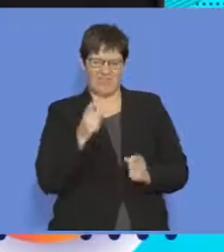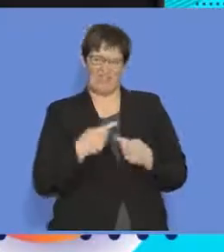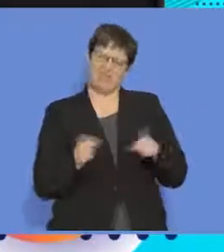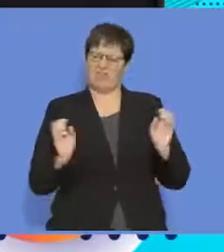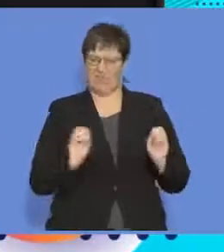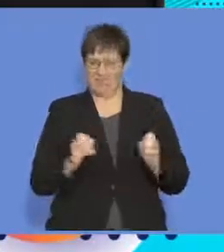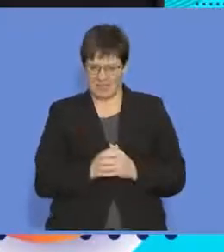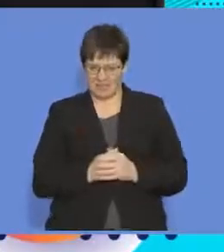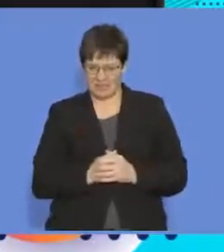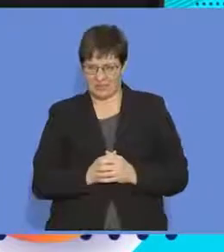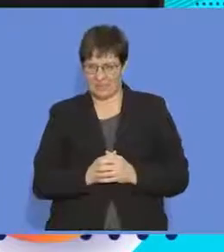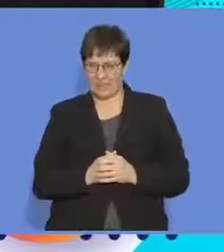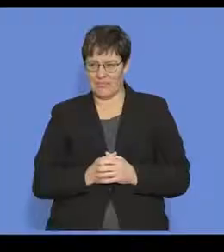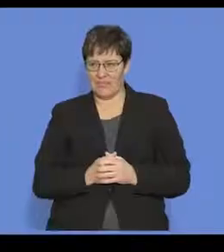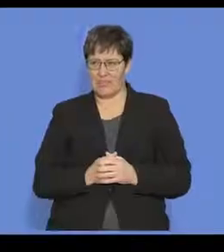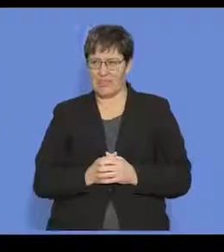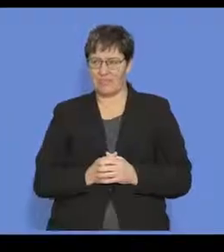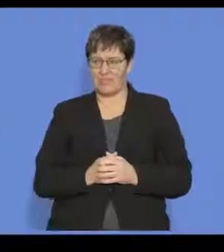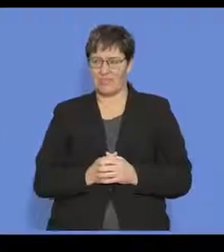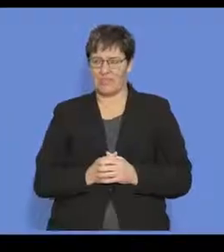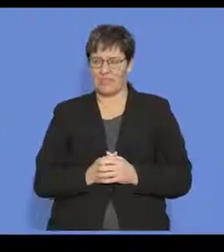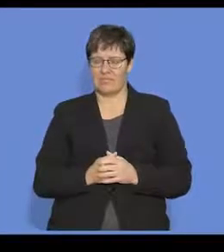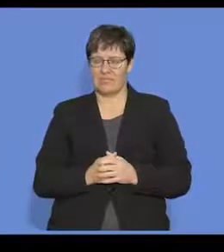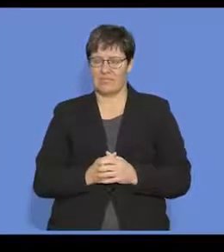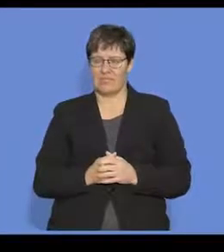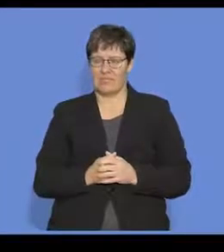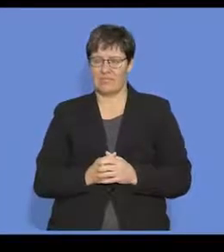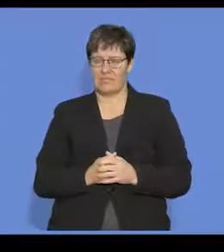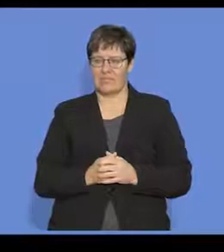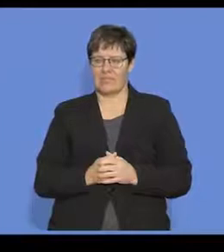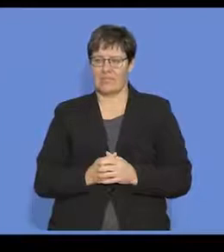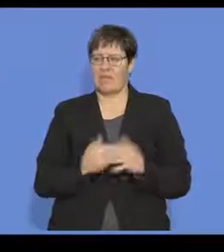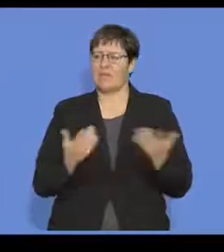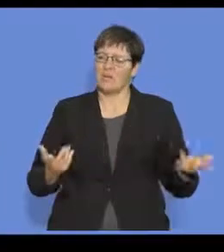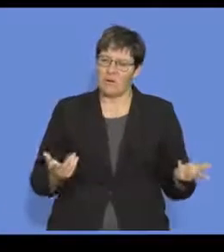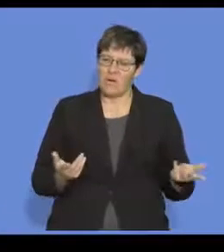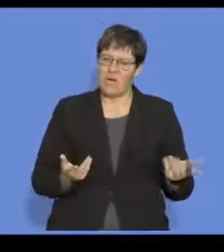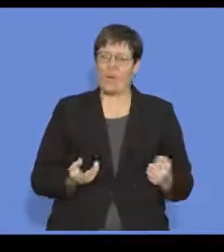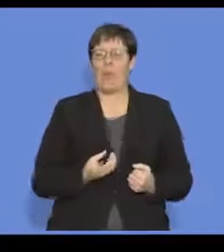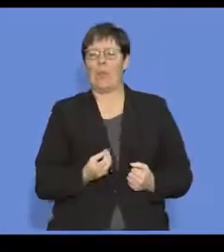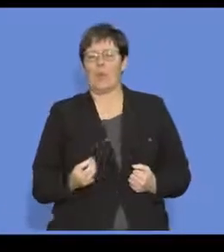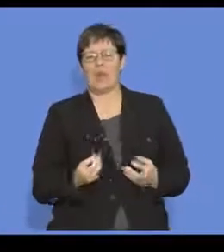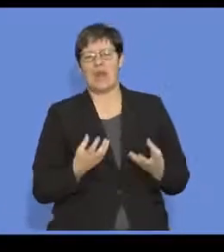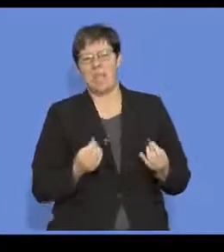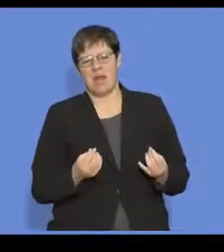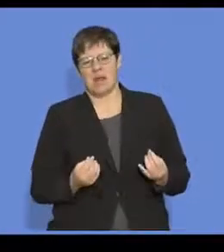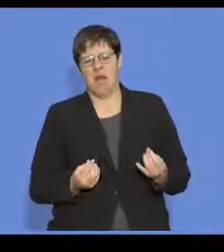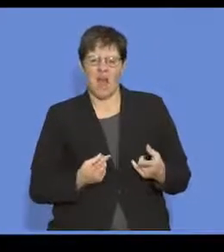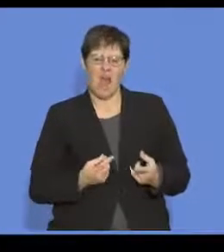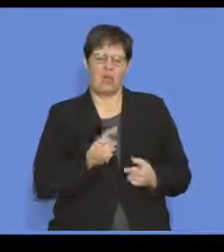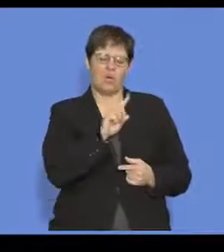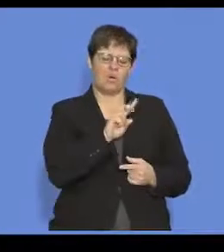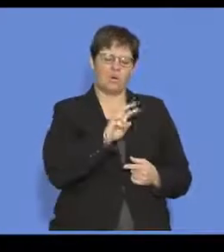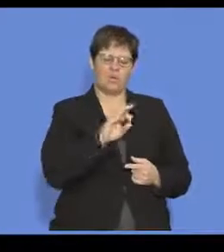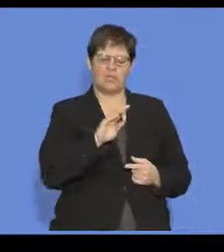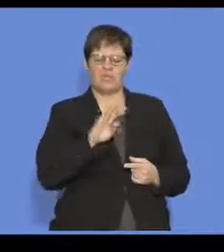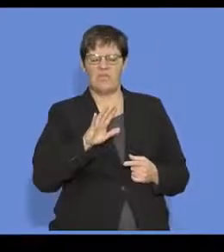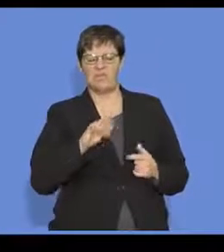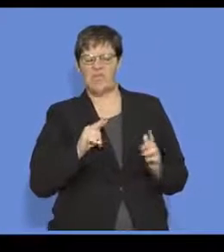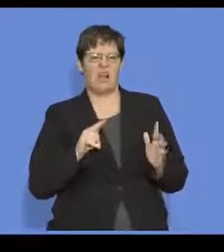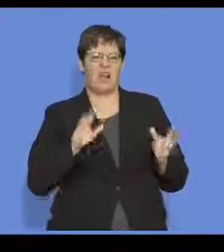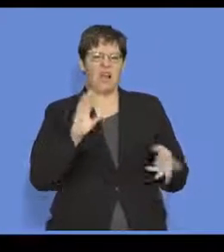that. Okay. But this are only practical for small numbers.